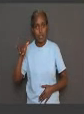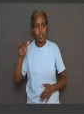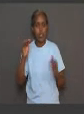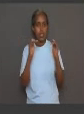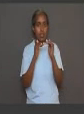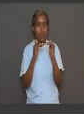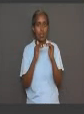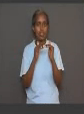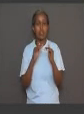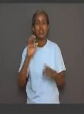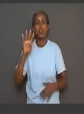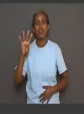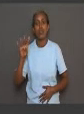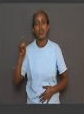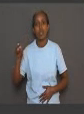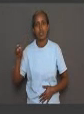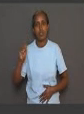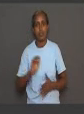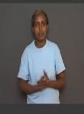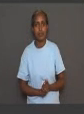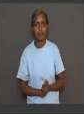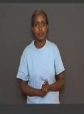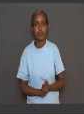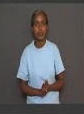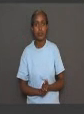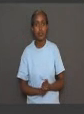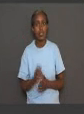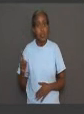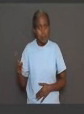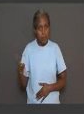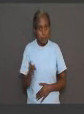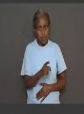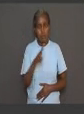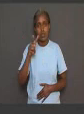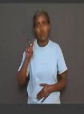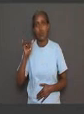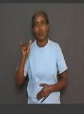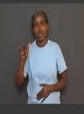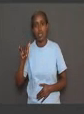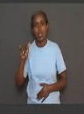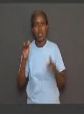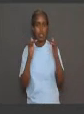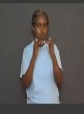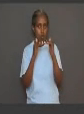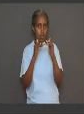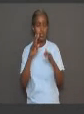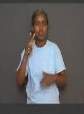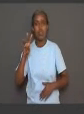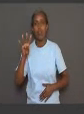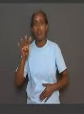2y equals 4x becomes 2y